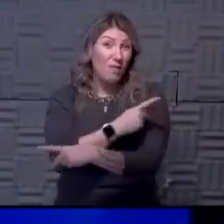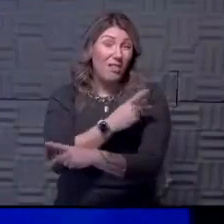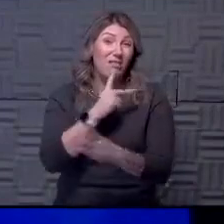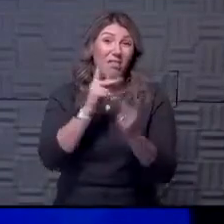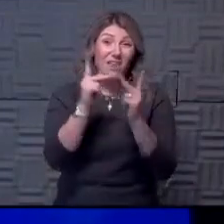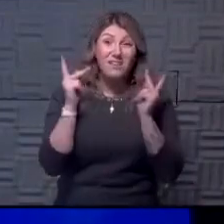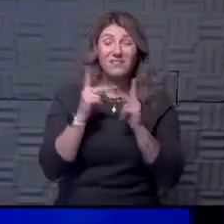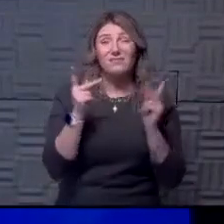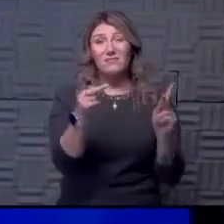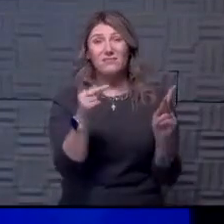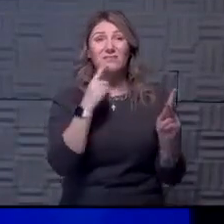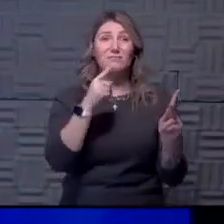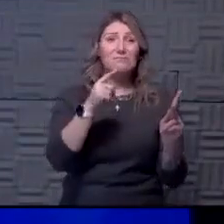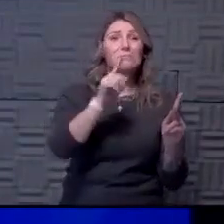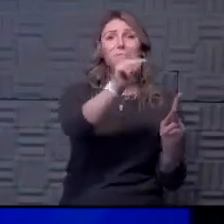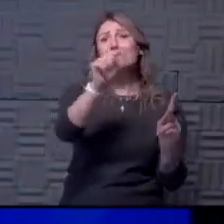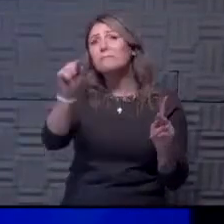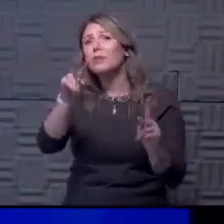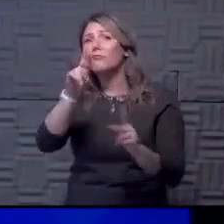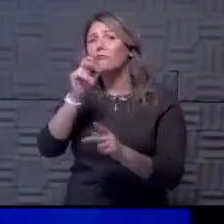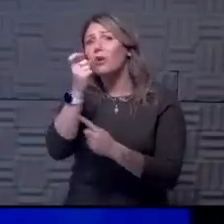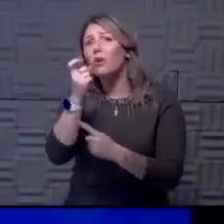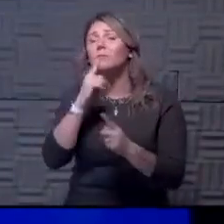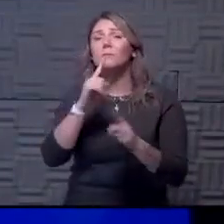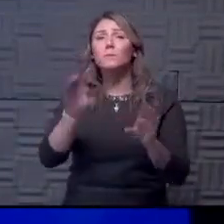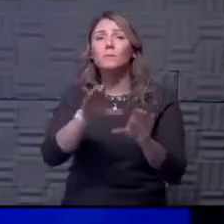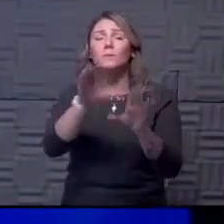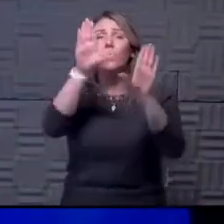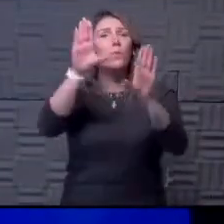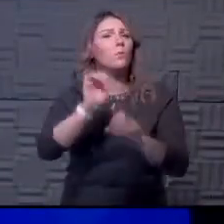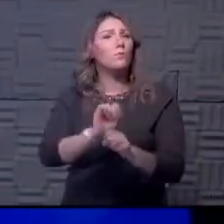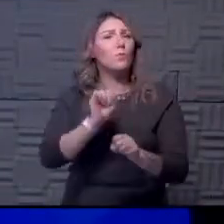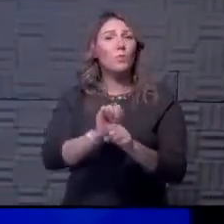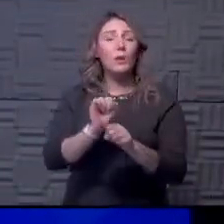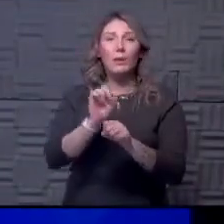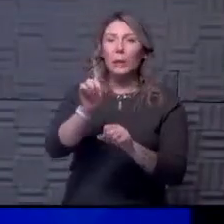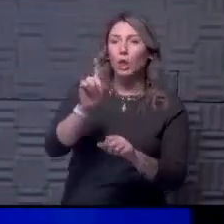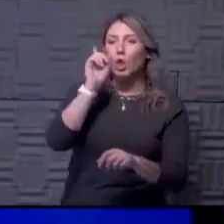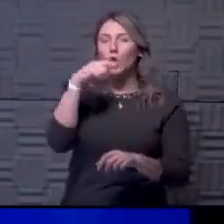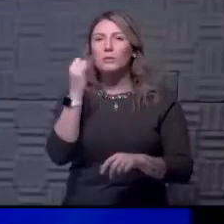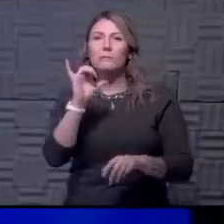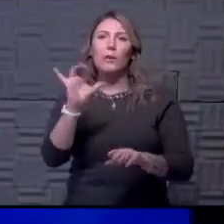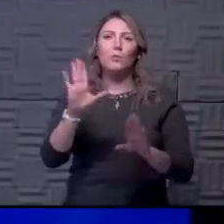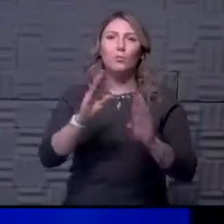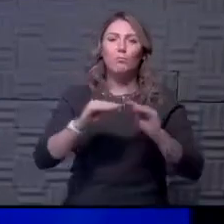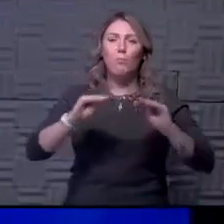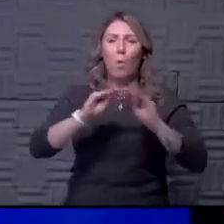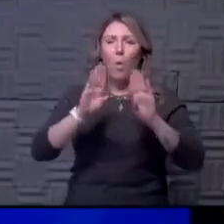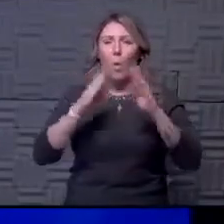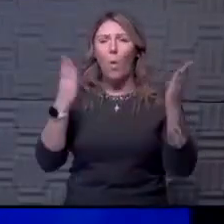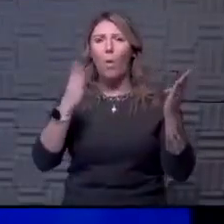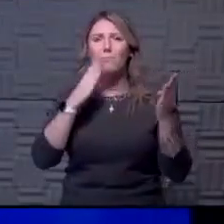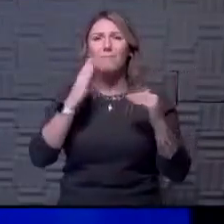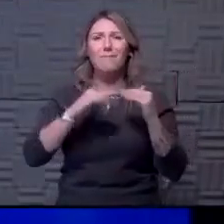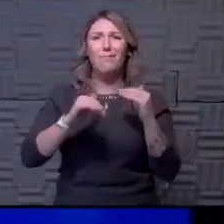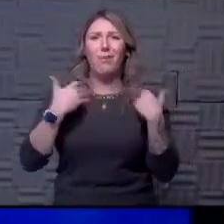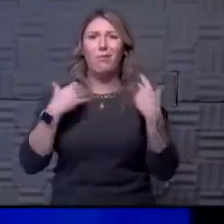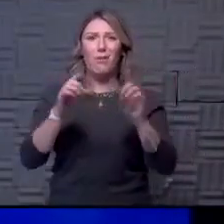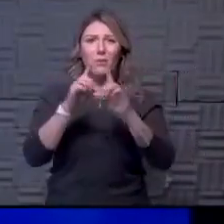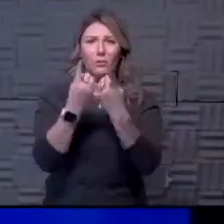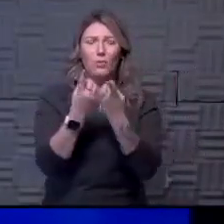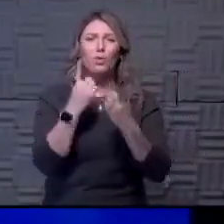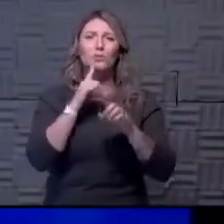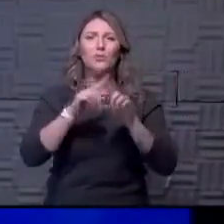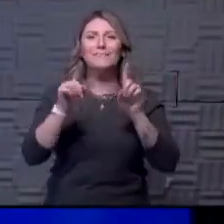work around vaccination, doing a great job. I think they appear to be more open to me than the health departments. They have a different